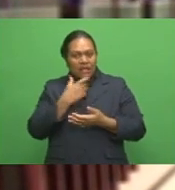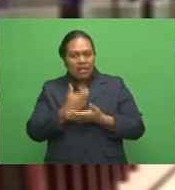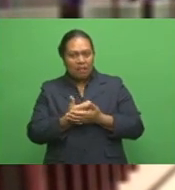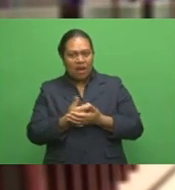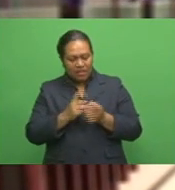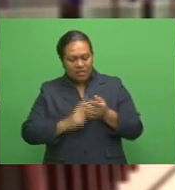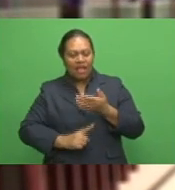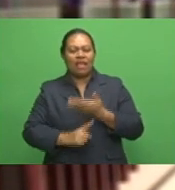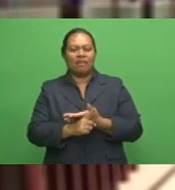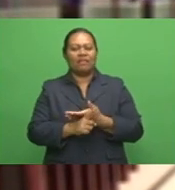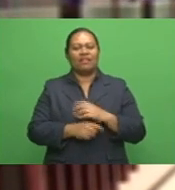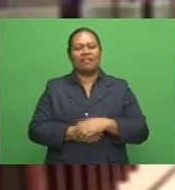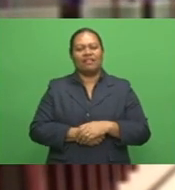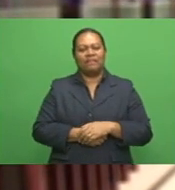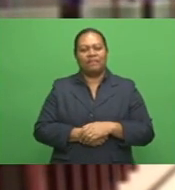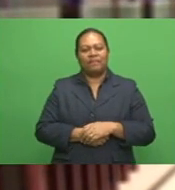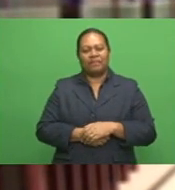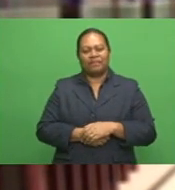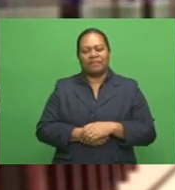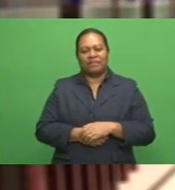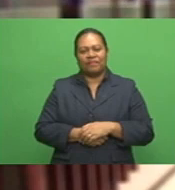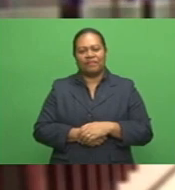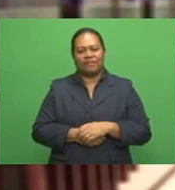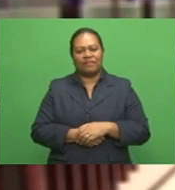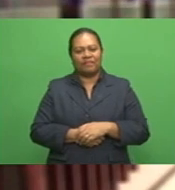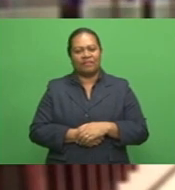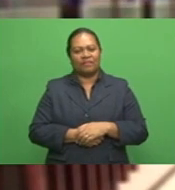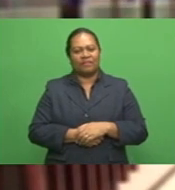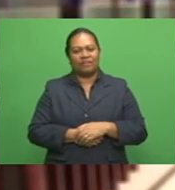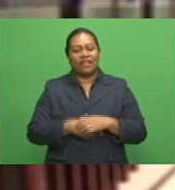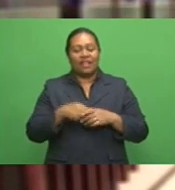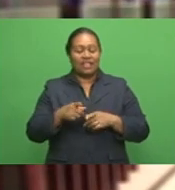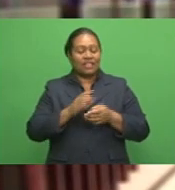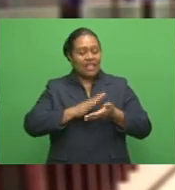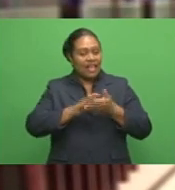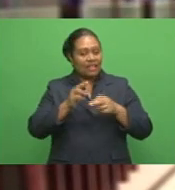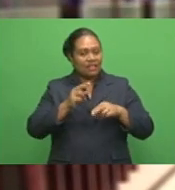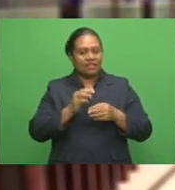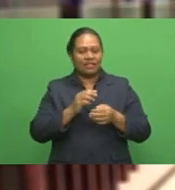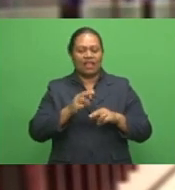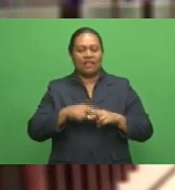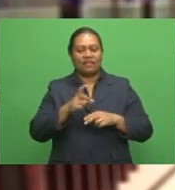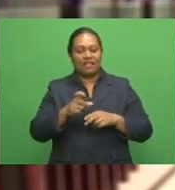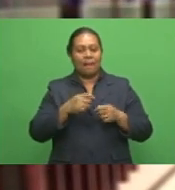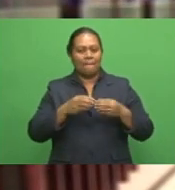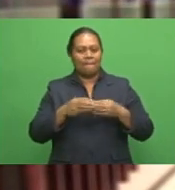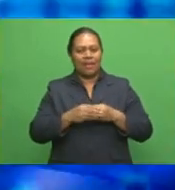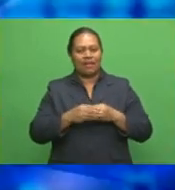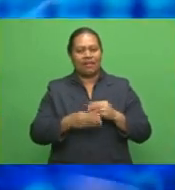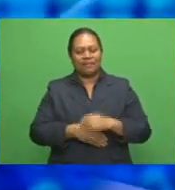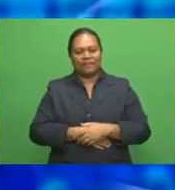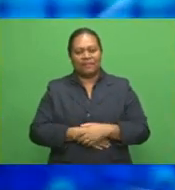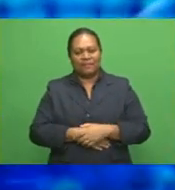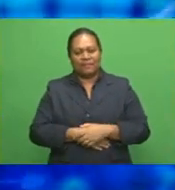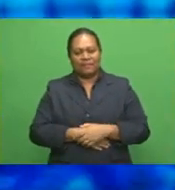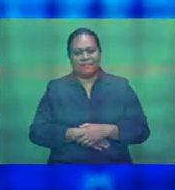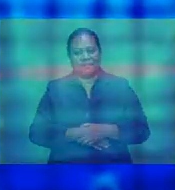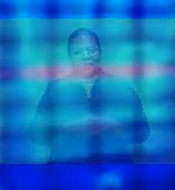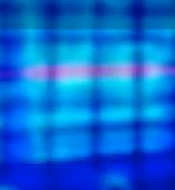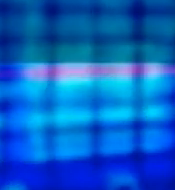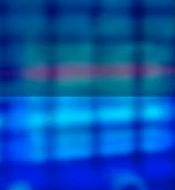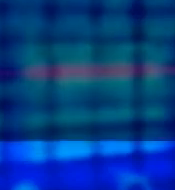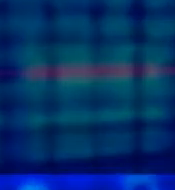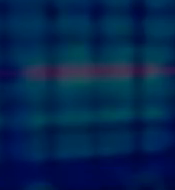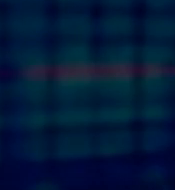would weigh heavily on market sentiments. That's all from HFC Bank for now. Vinaka. Turning to today's